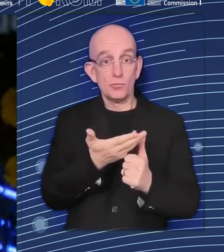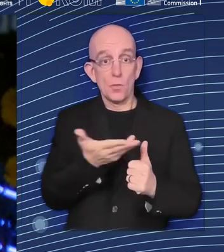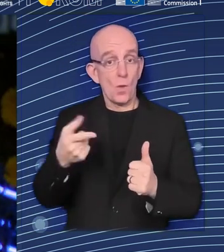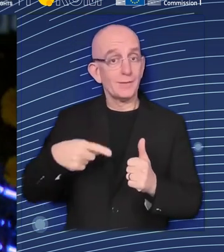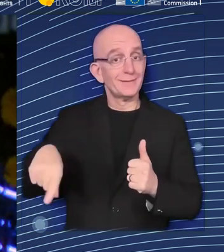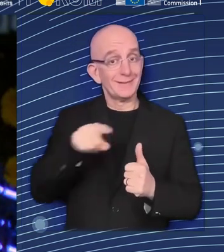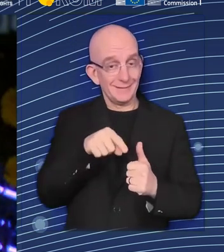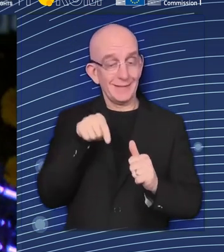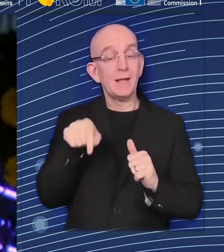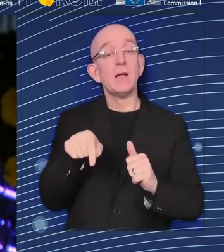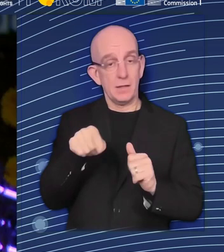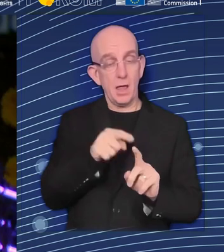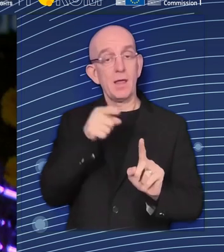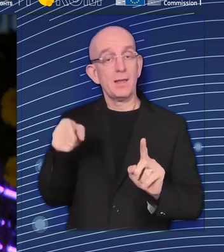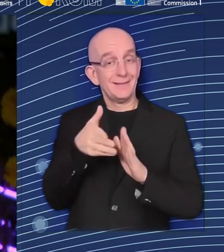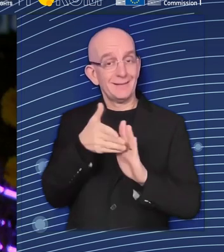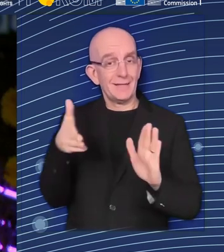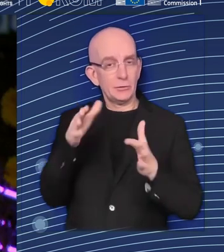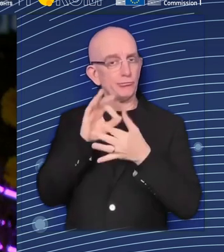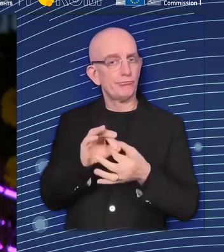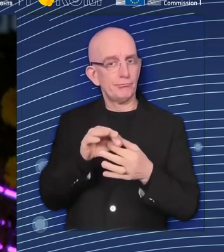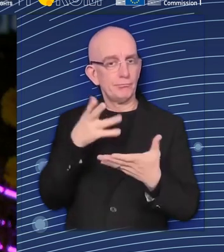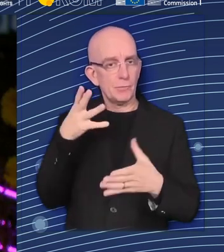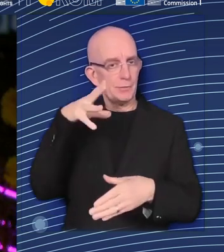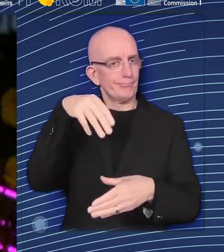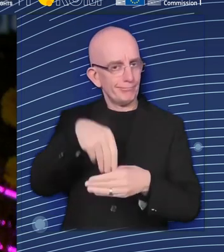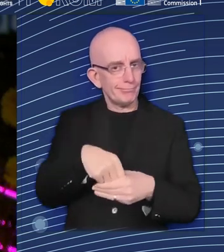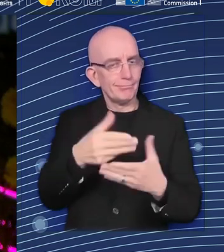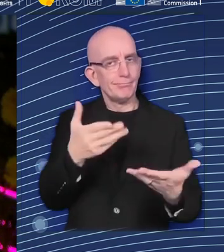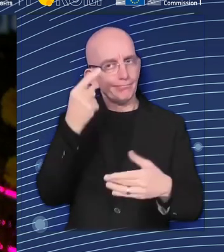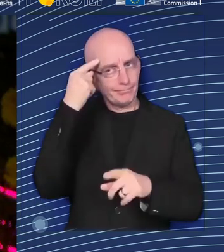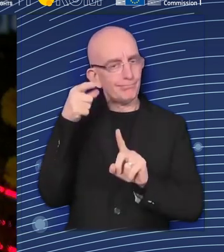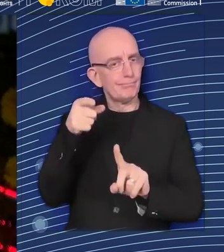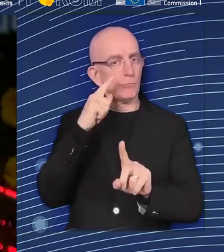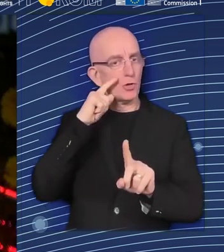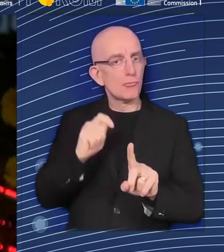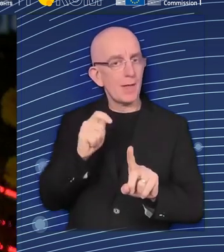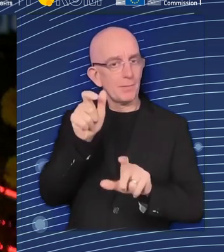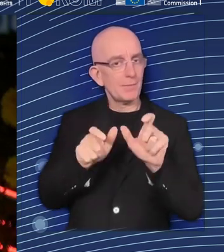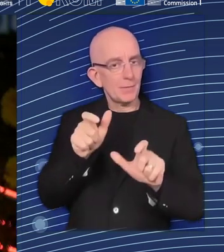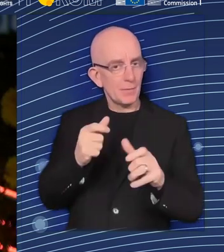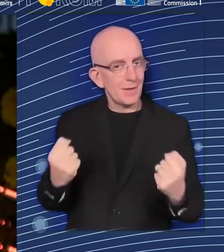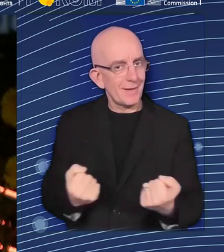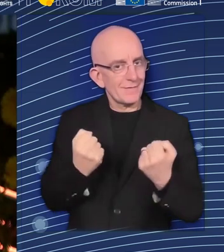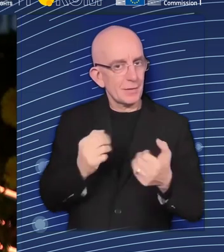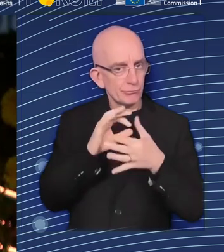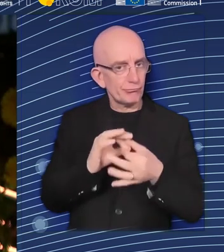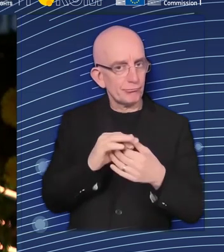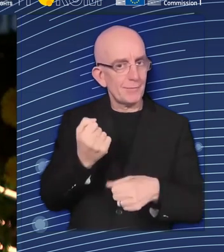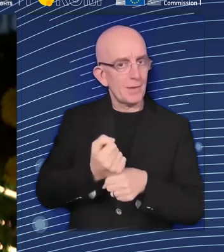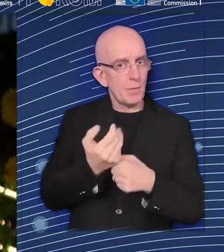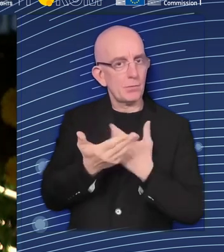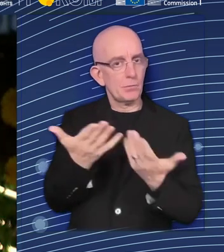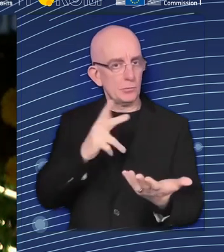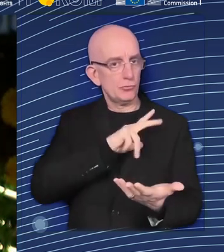between the European Training Foundation and the European Bank for Reconstruction and Development in supporting Ukraine in its transition,